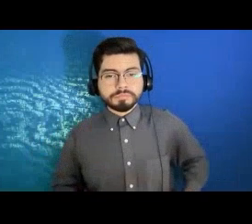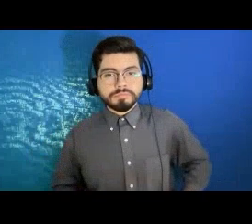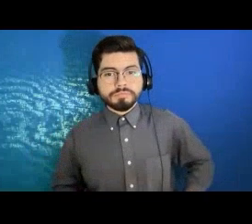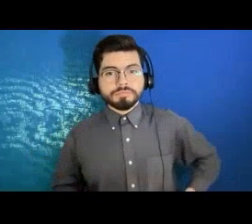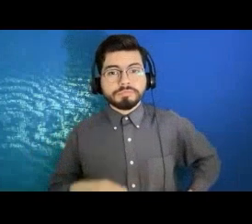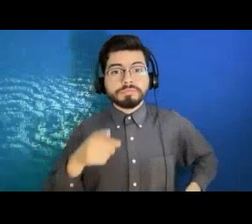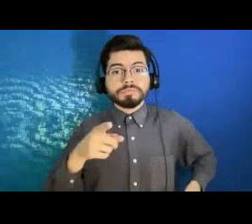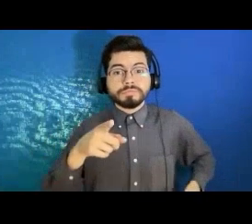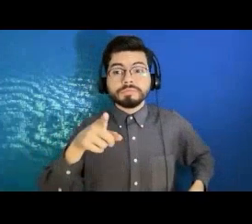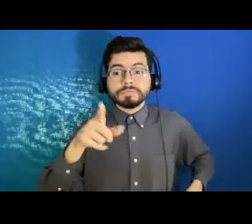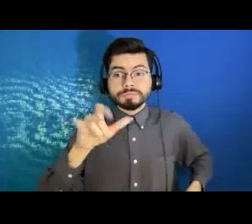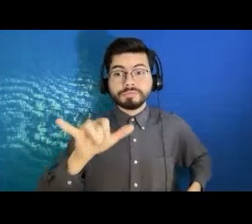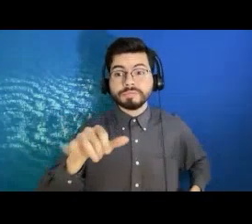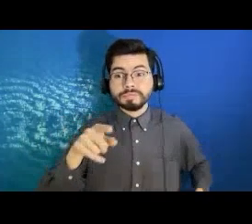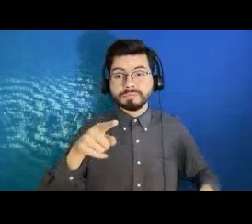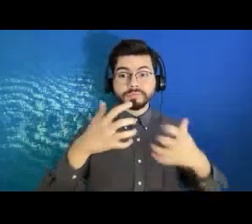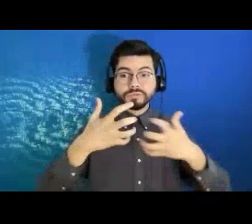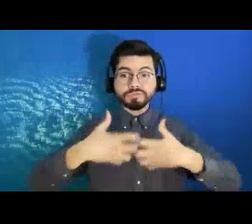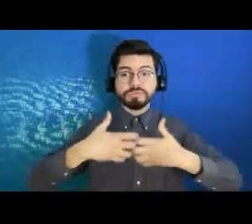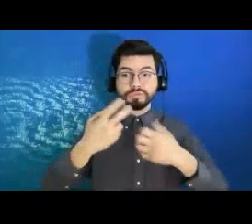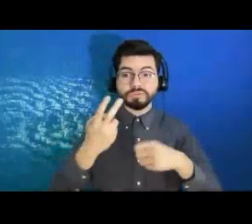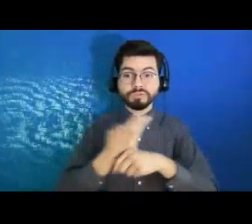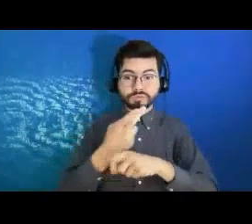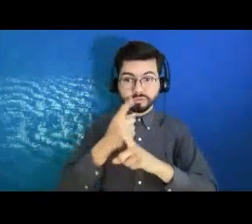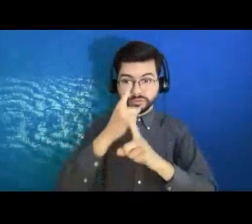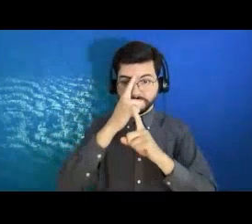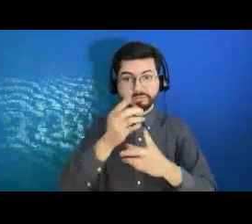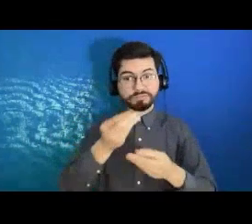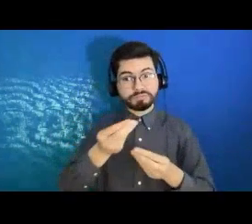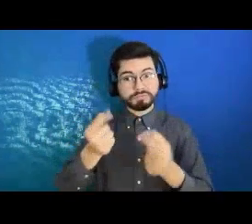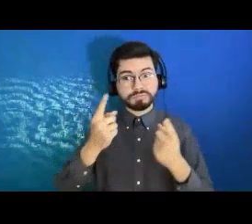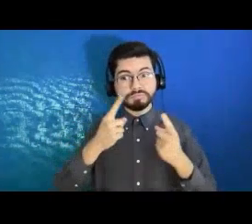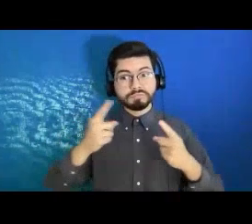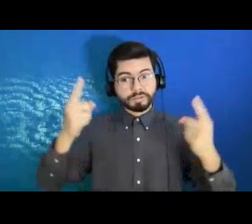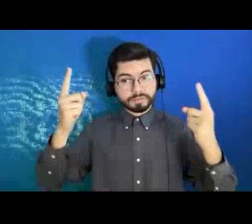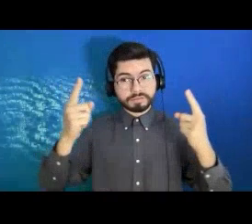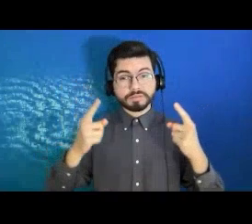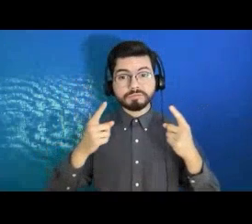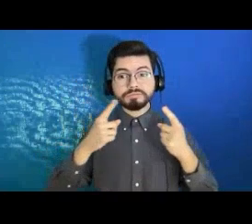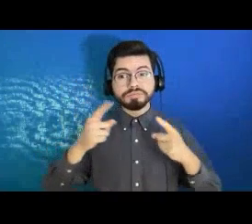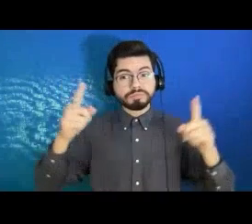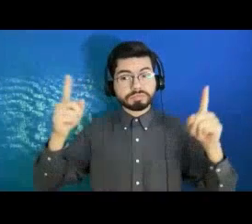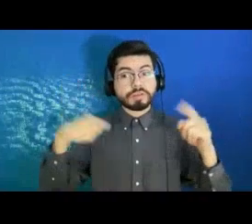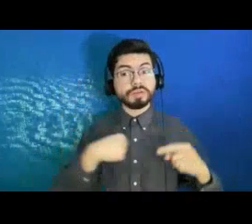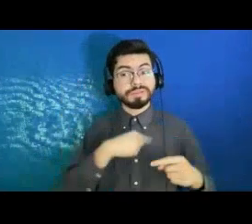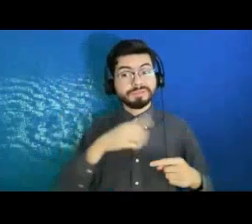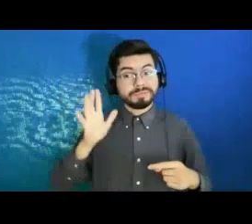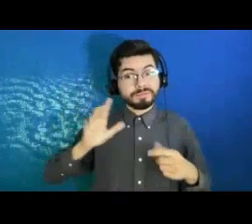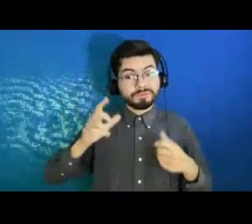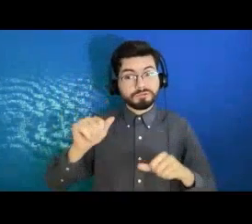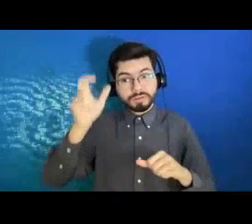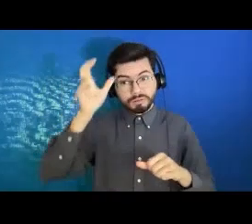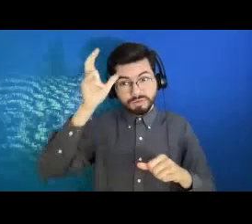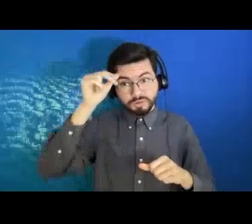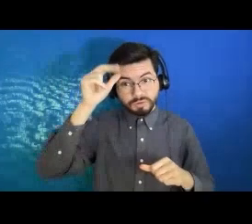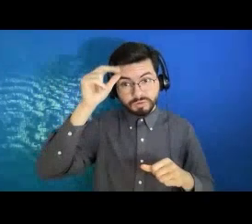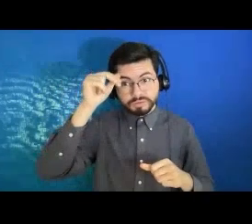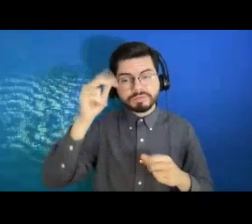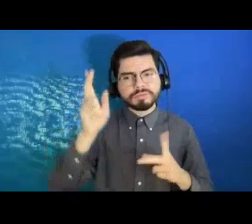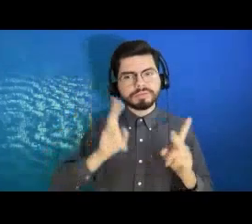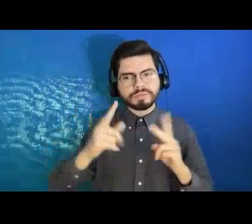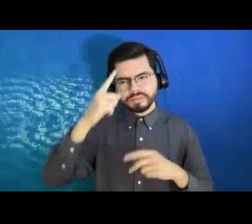That's what we have to use sometimes to be effective. We tried everything else, including horses. Folks think horse logging is like a low